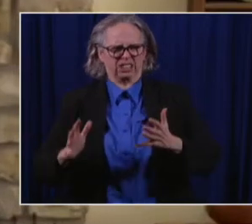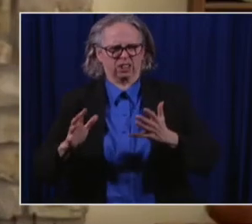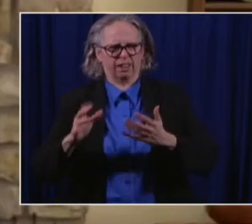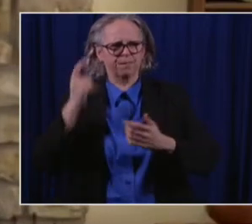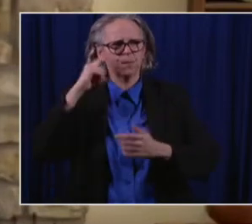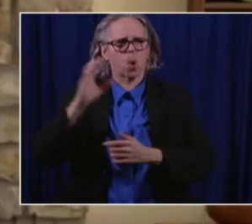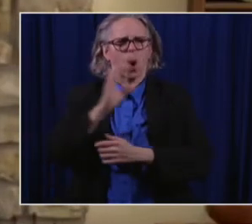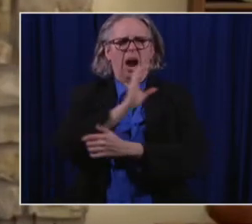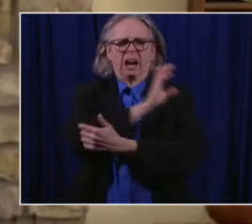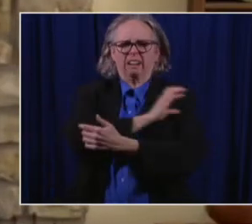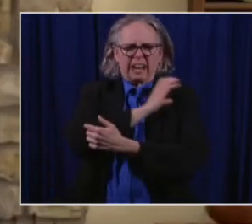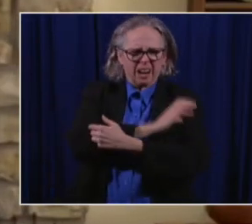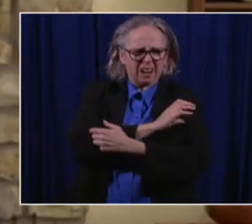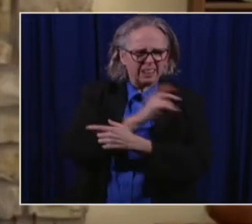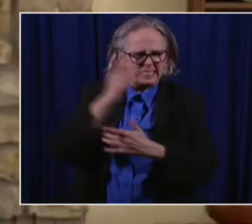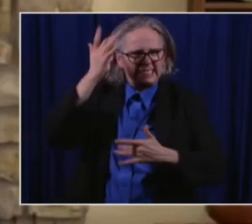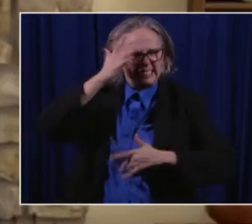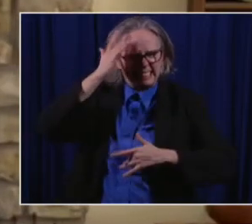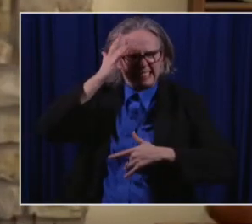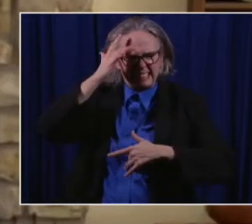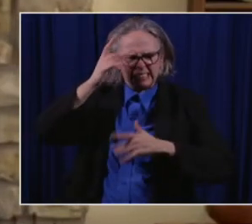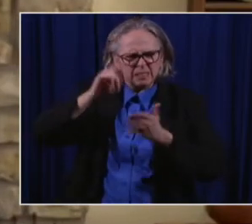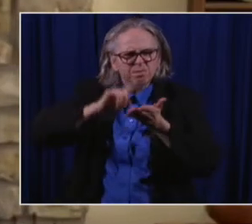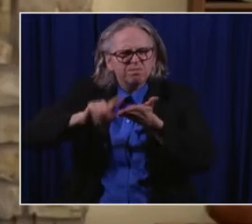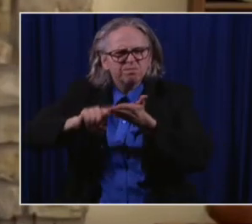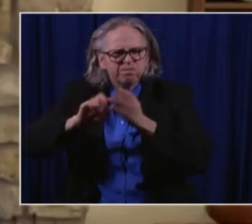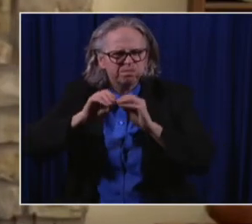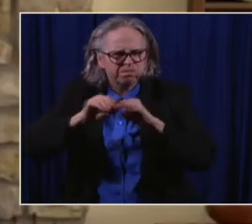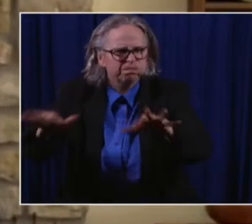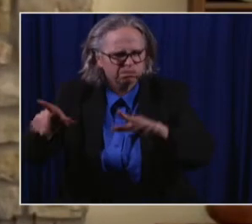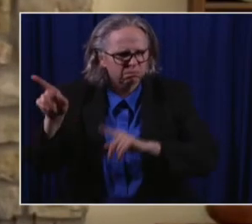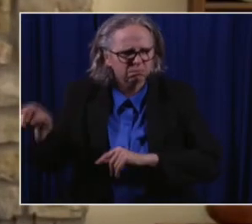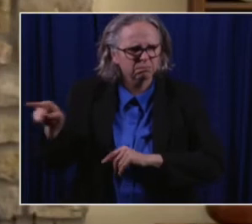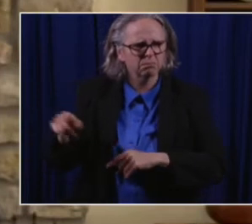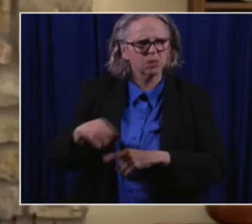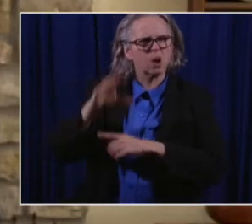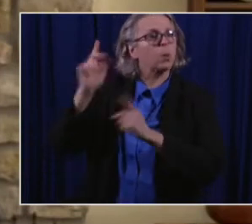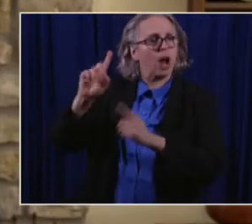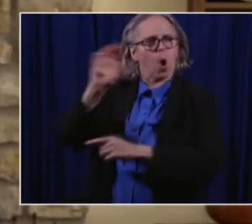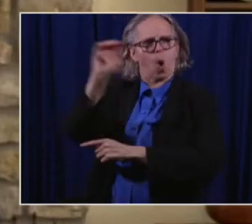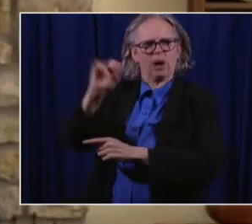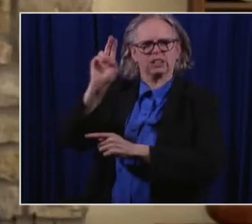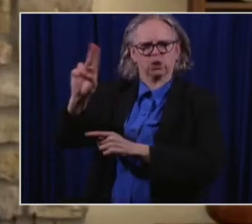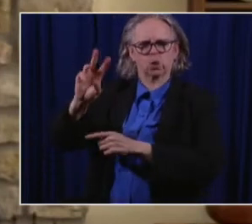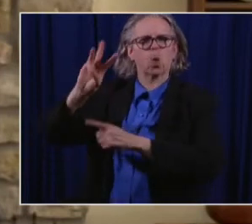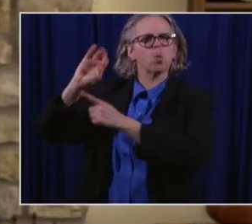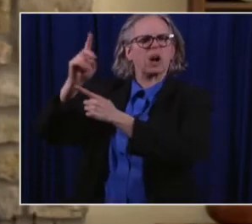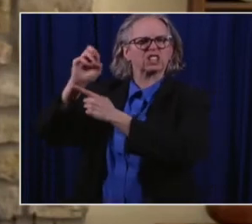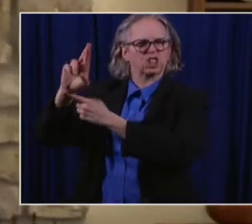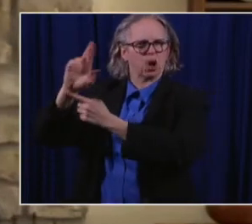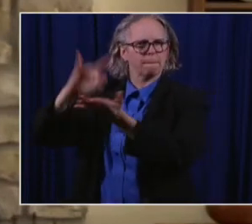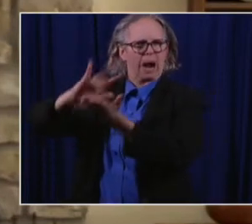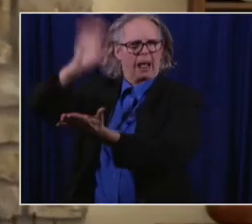Ohio State University Wexner Medical Center. Dr. Colburn, thank you for being with us. We